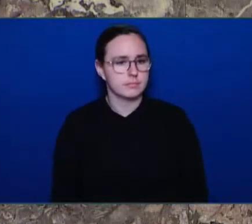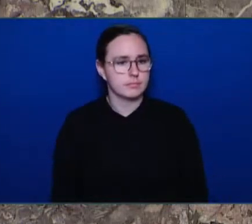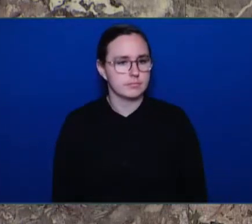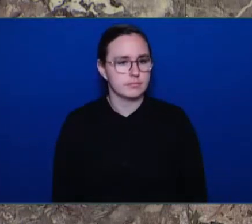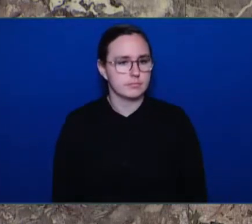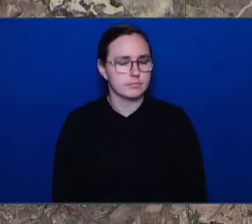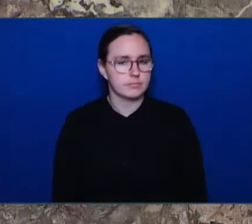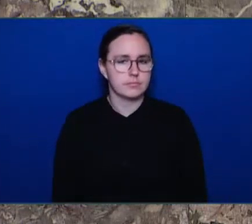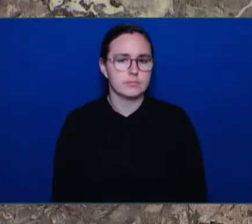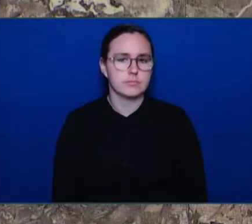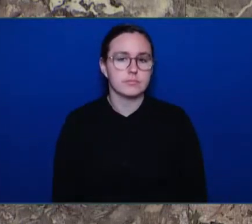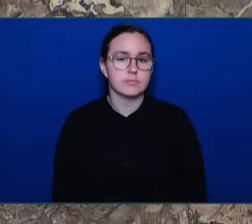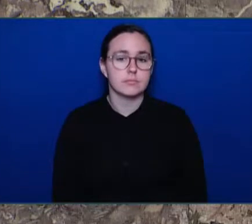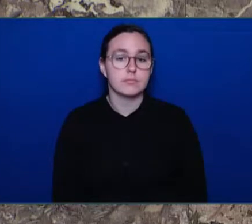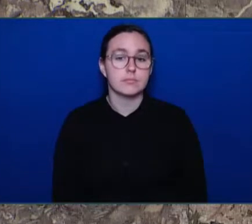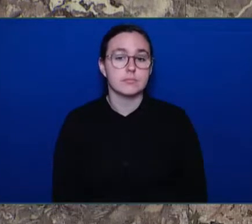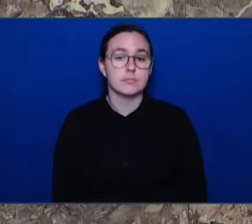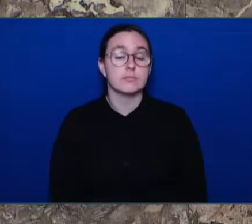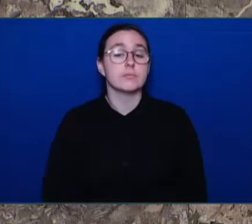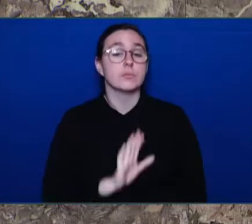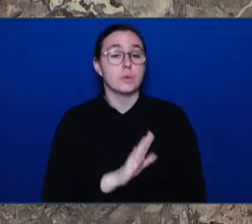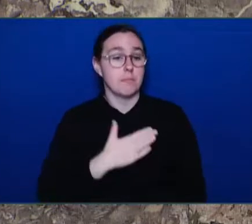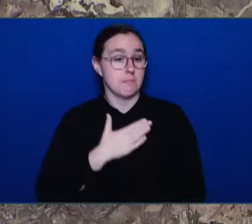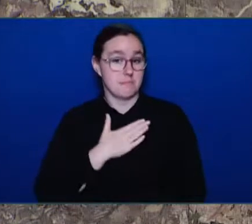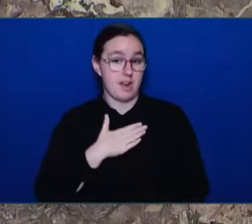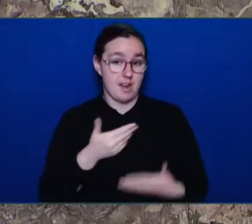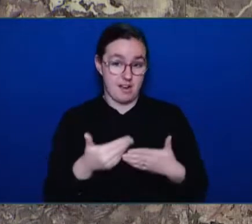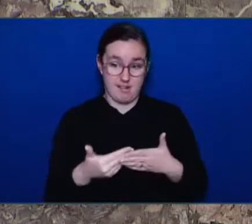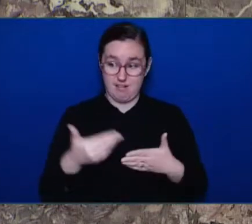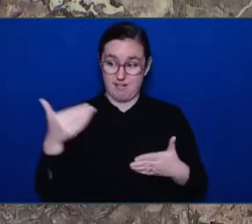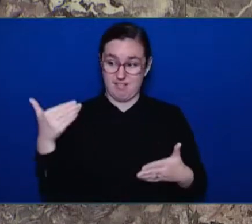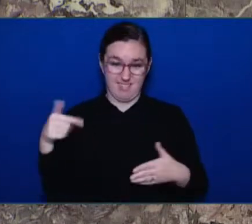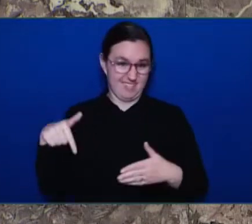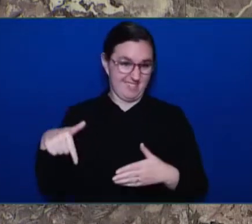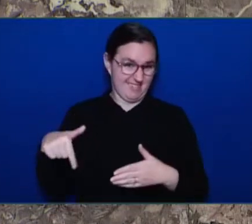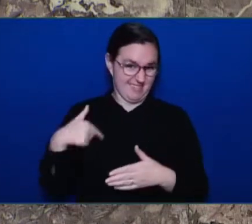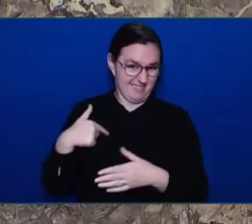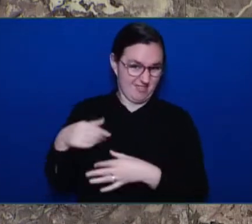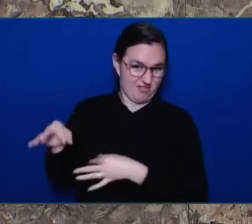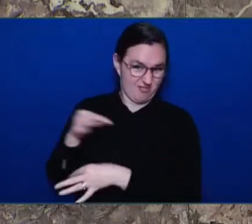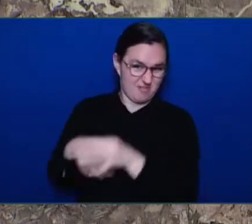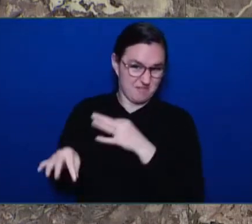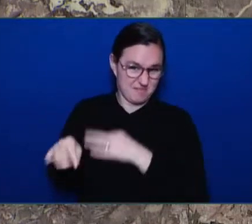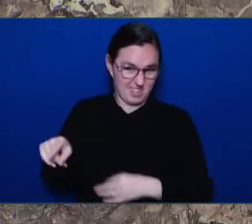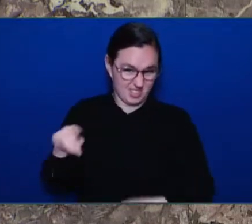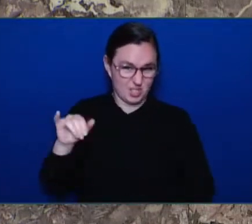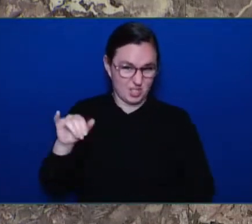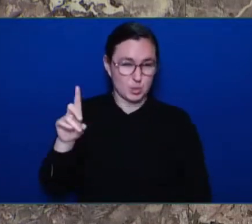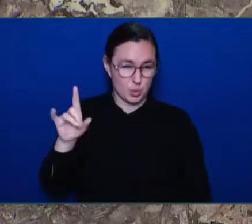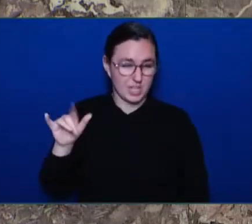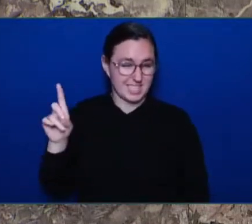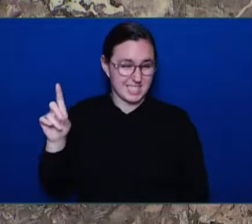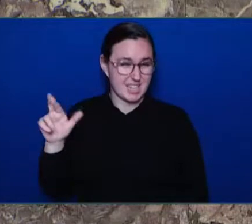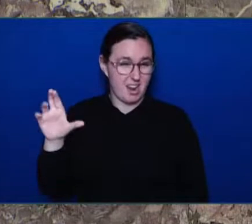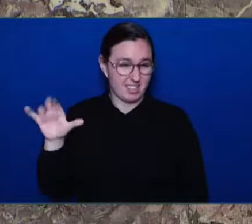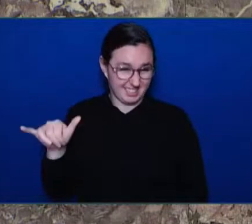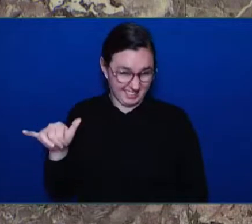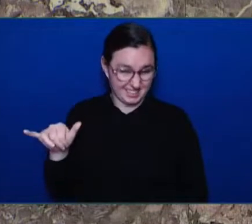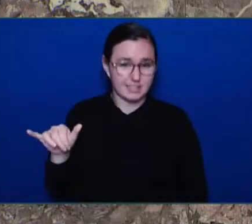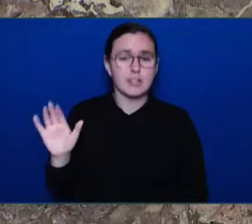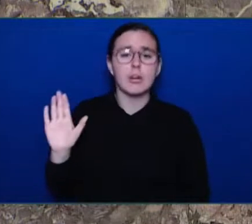Darcy, brought into this chamber was not for forced treatment. That is not something that our government has